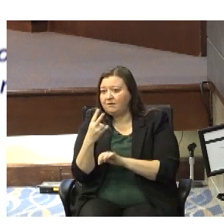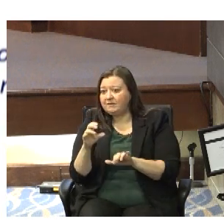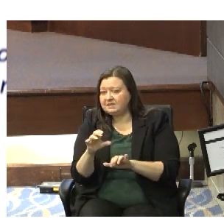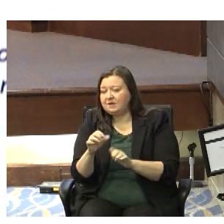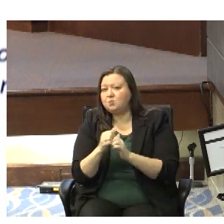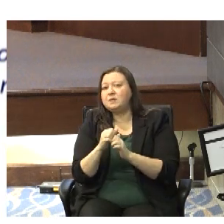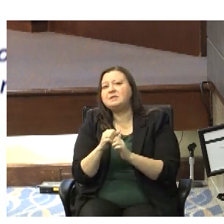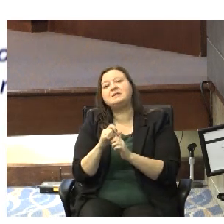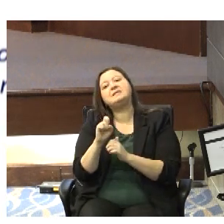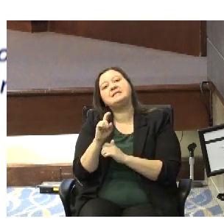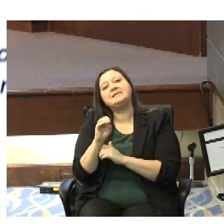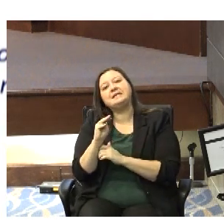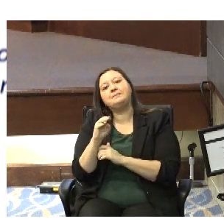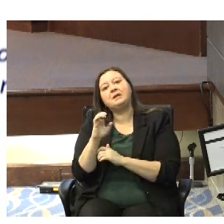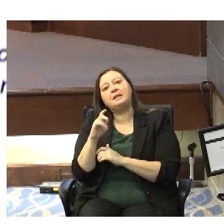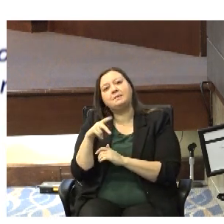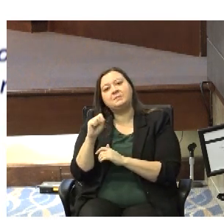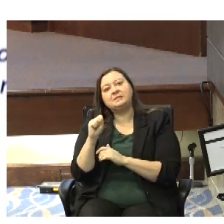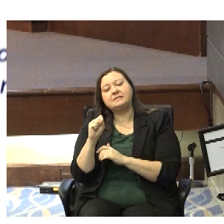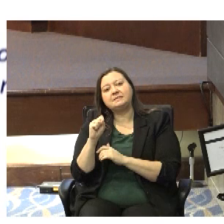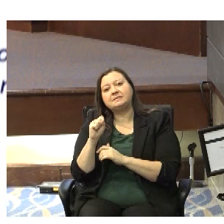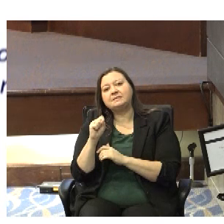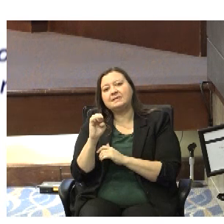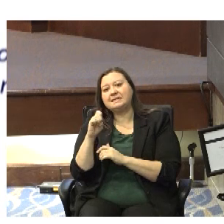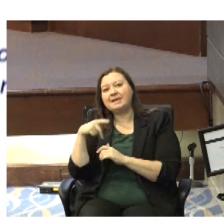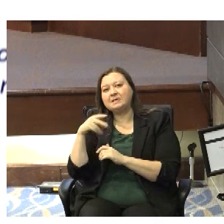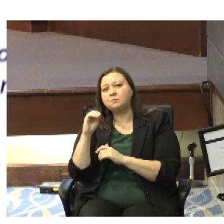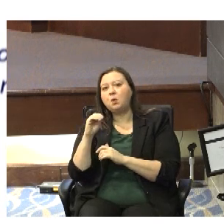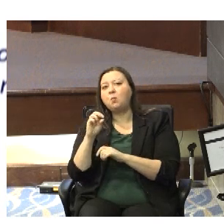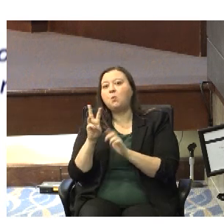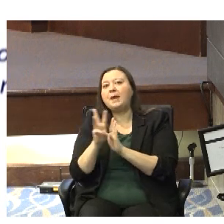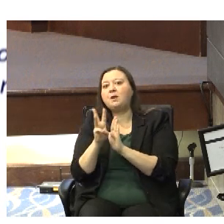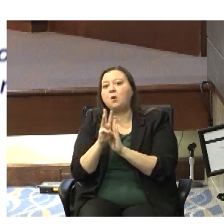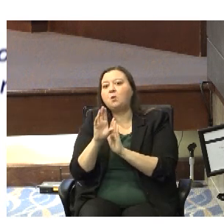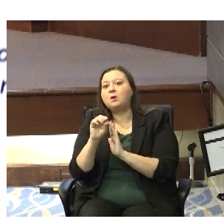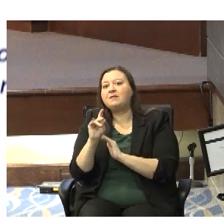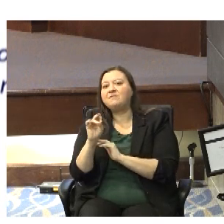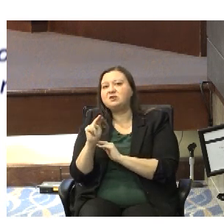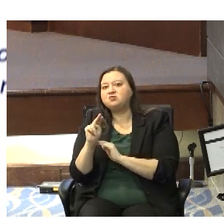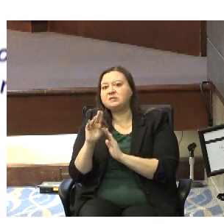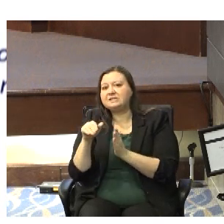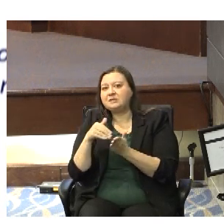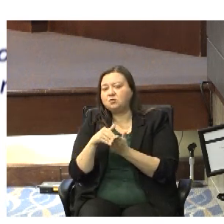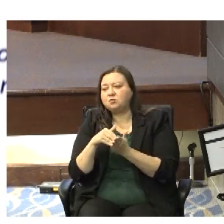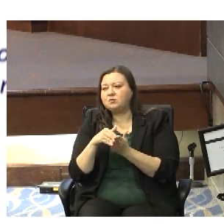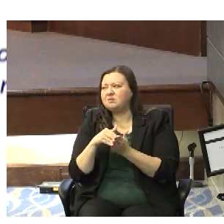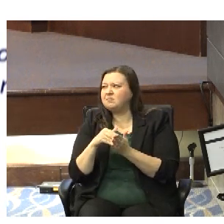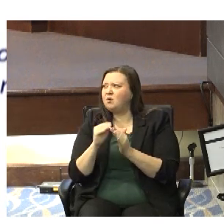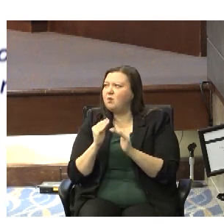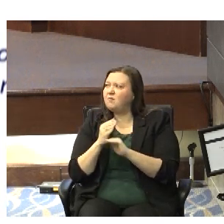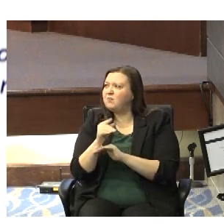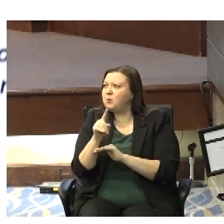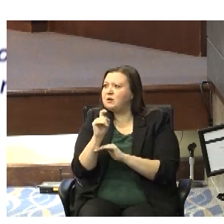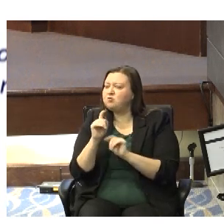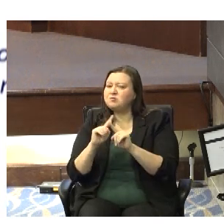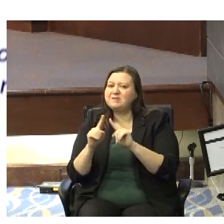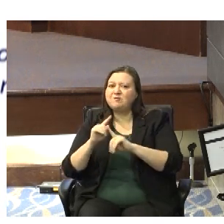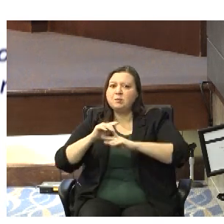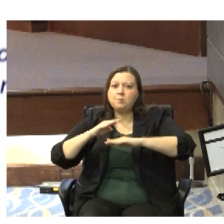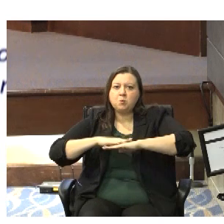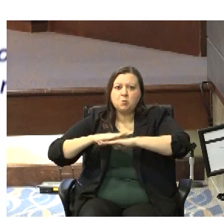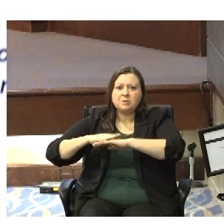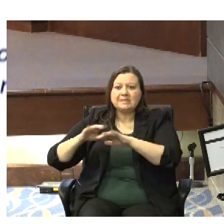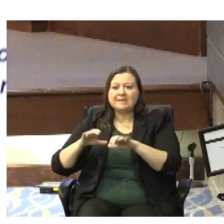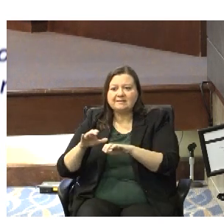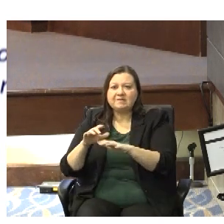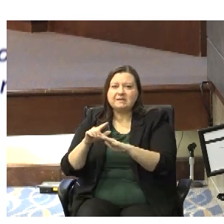Steam Clips Expo. It's going to be taking place Saturday at the Waco Convention Center. Upwards of nearly 100 different booths and activities